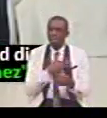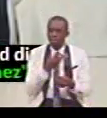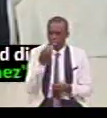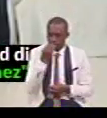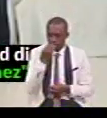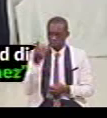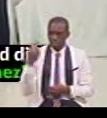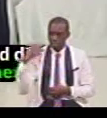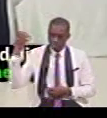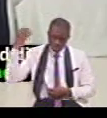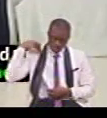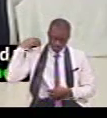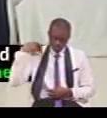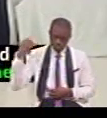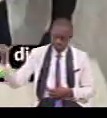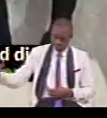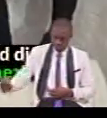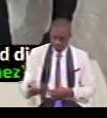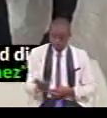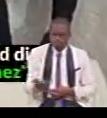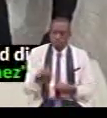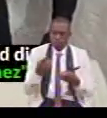to myself